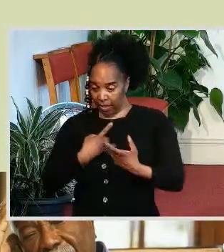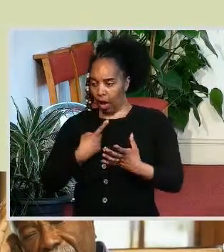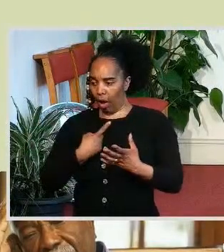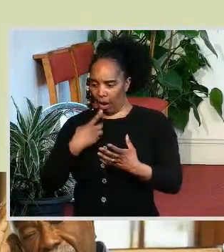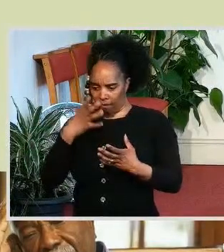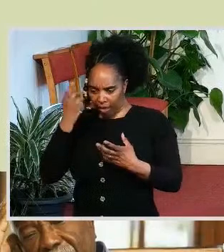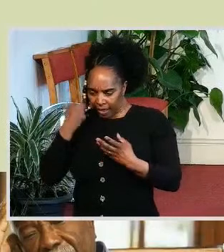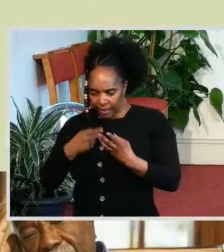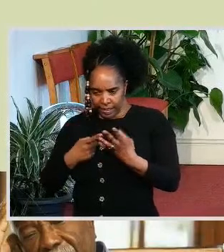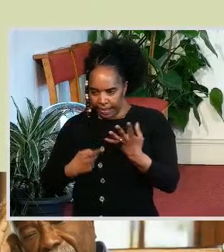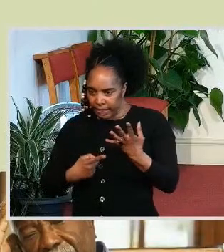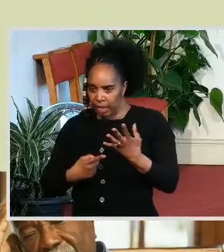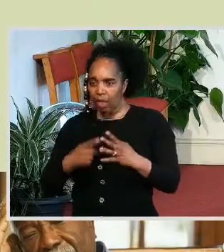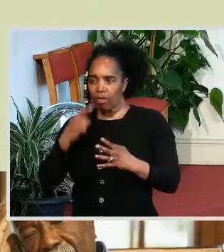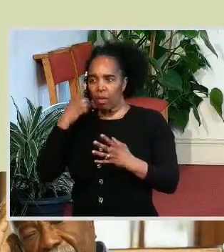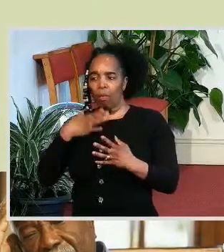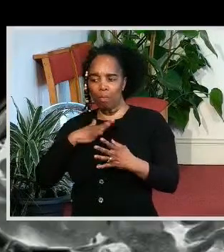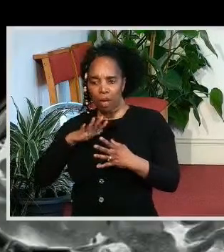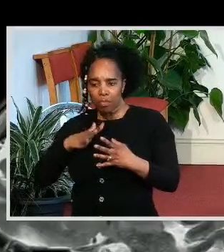friend.